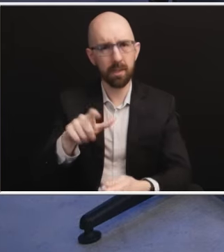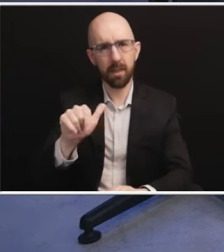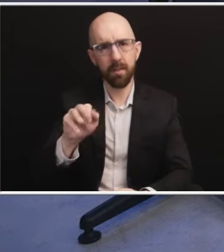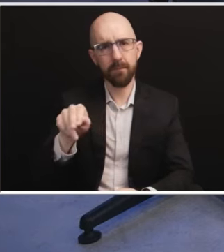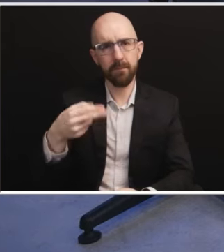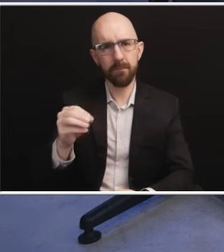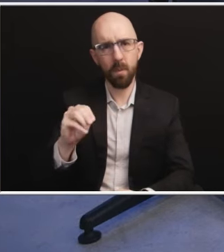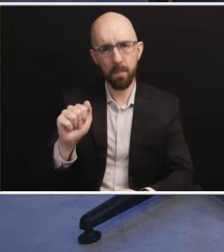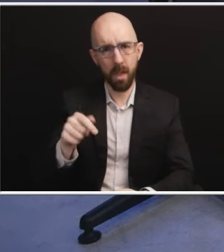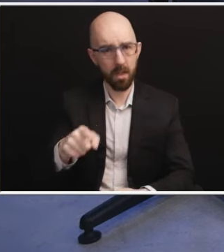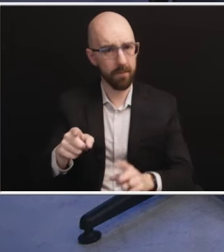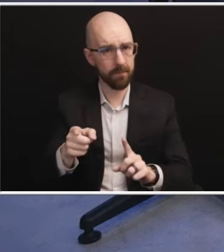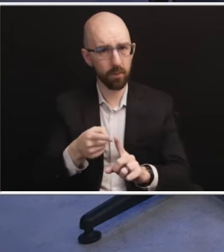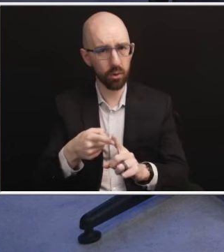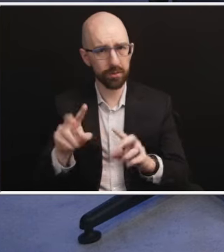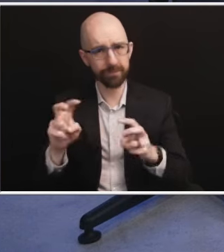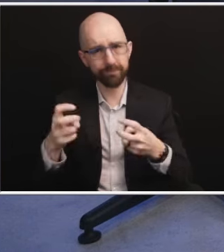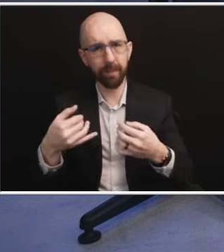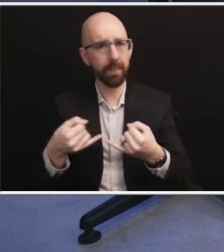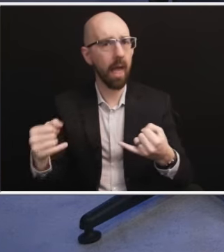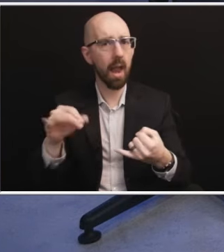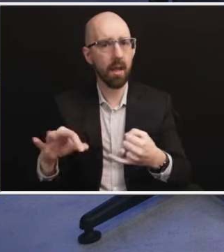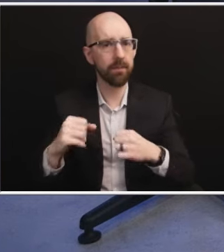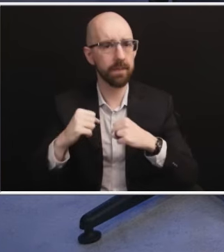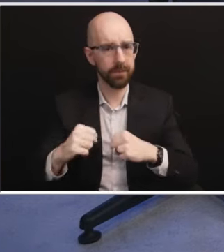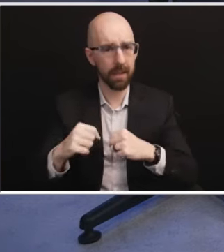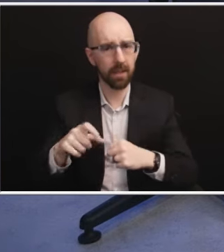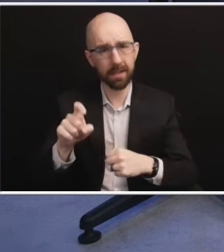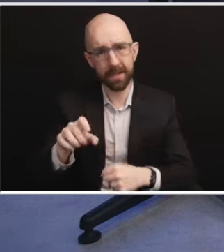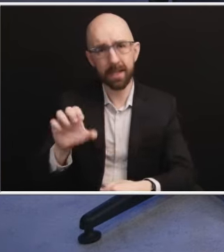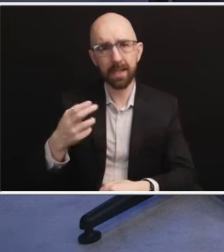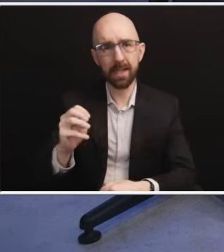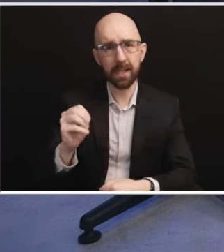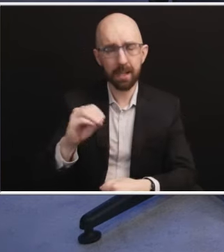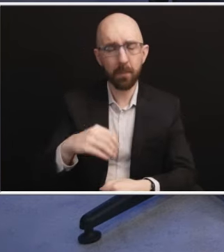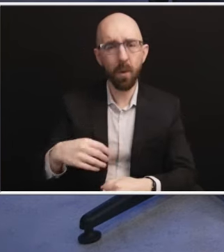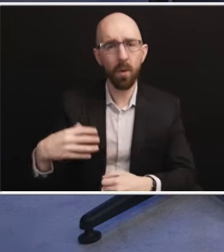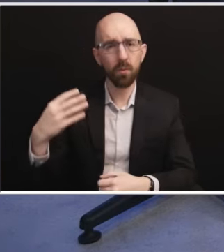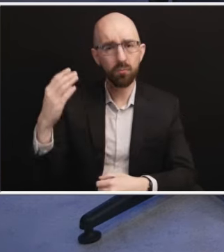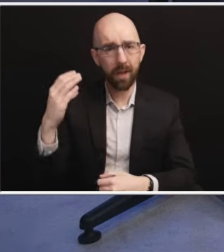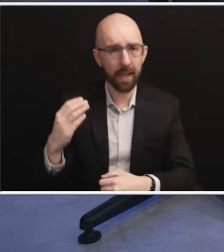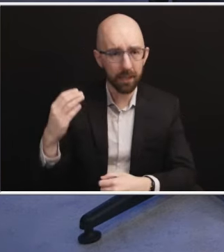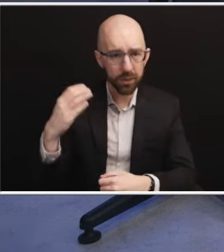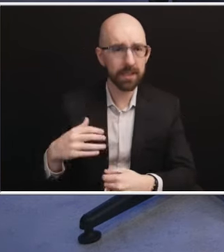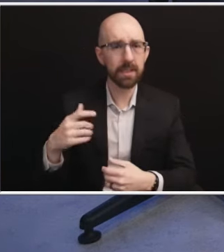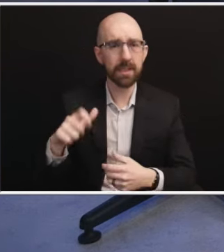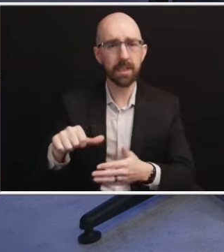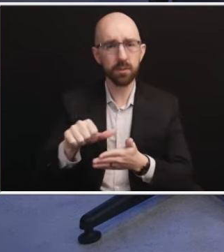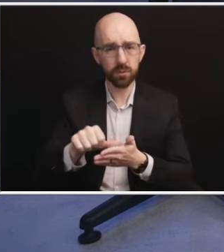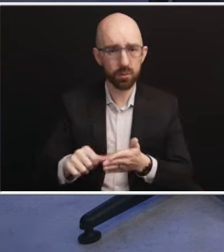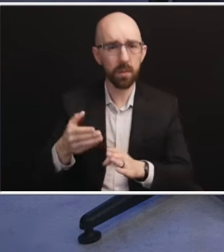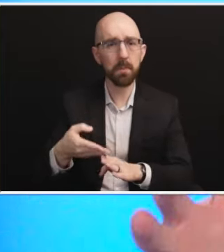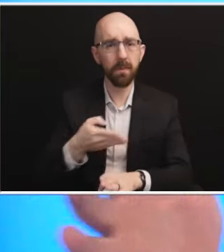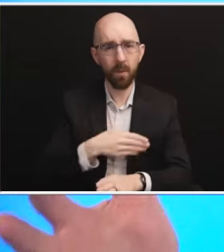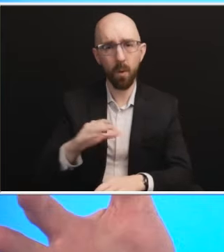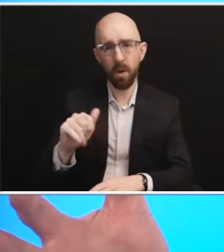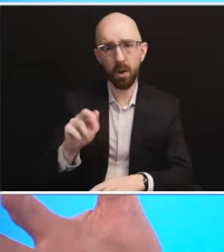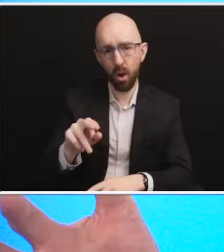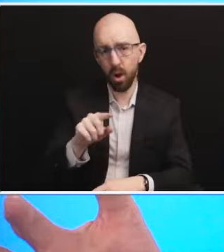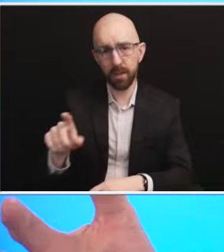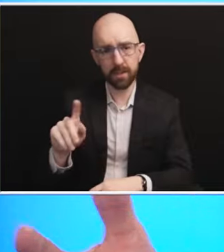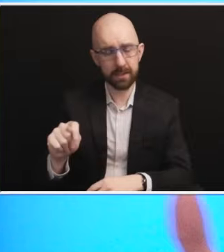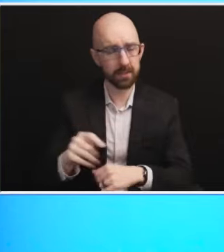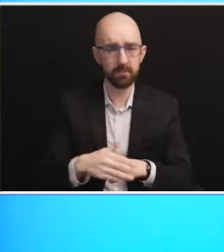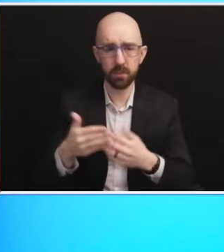of defense, or do patients need to still do chemo, radiation, and/or surgery before being eligible for CAR T? So generally not, at least as of